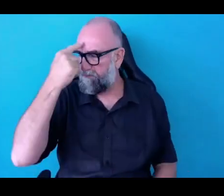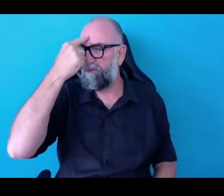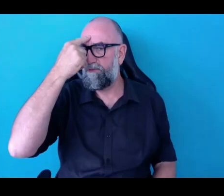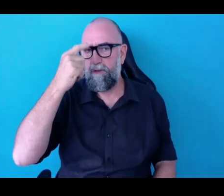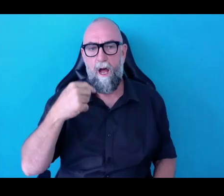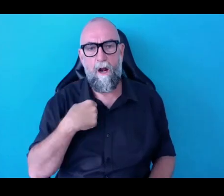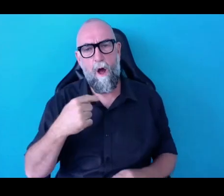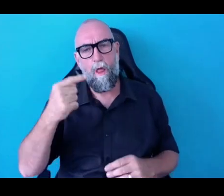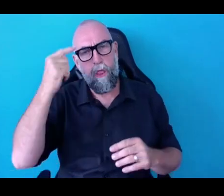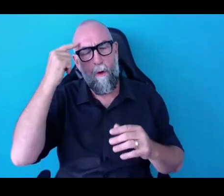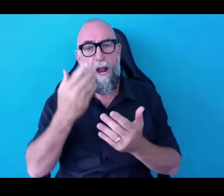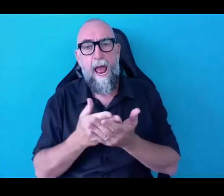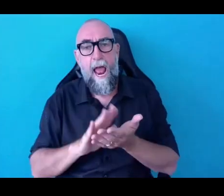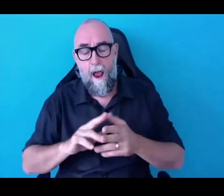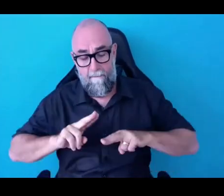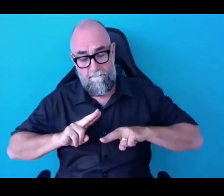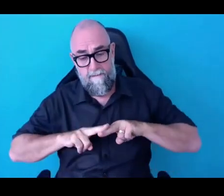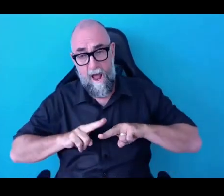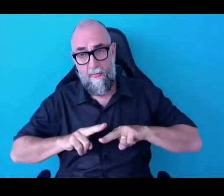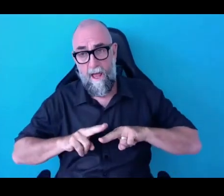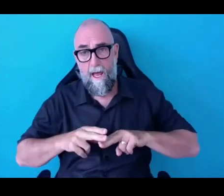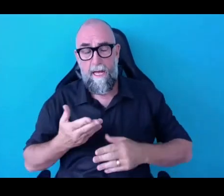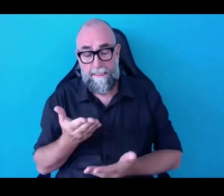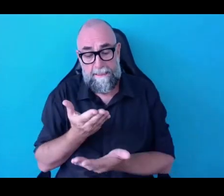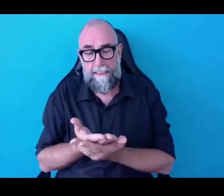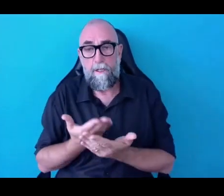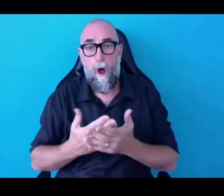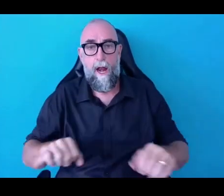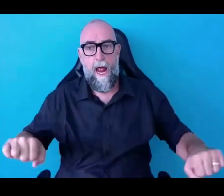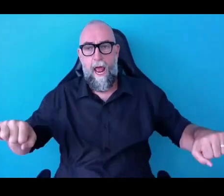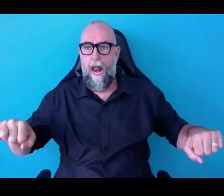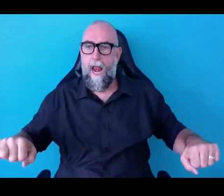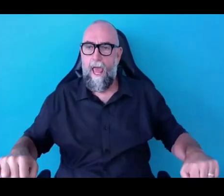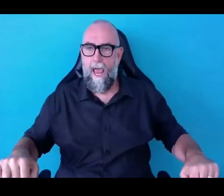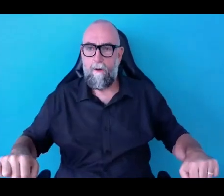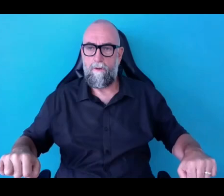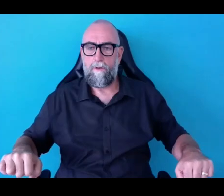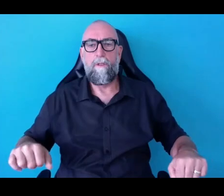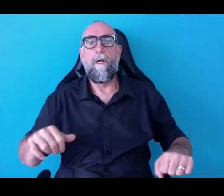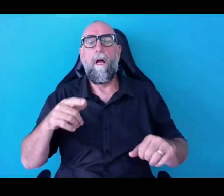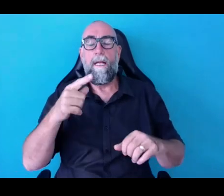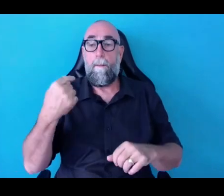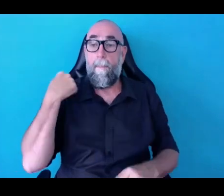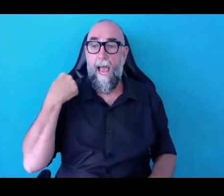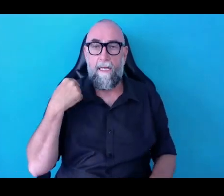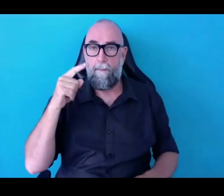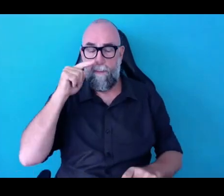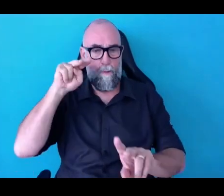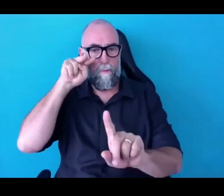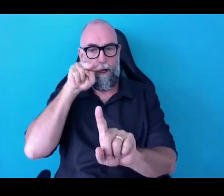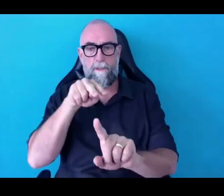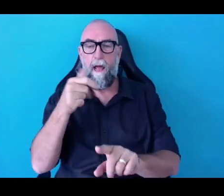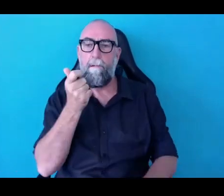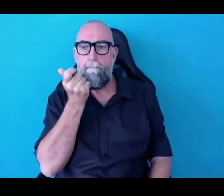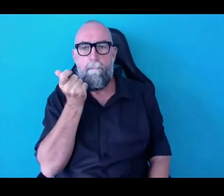on his lounge chair in your painting, in the corner of the room with his back towards the viewer. Relaxing with a smoker's pipe in hand, his